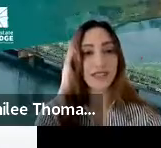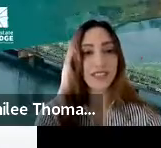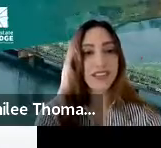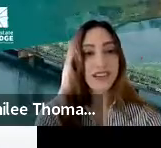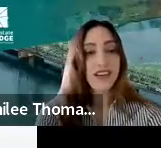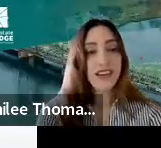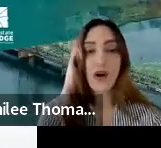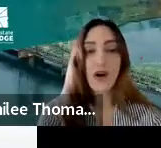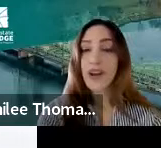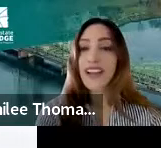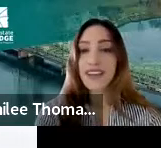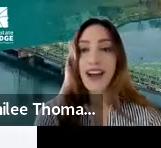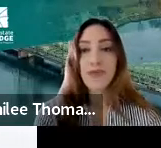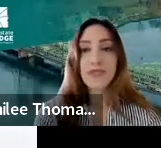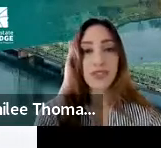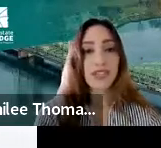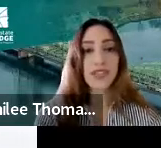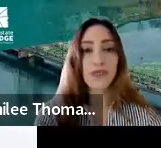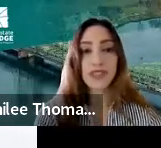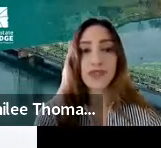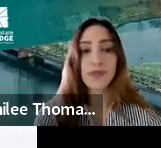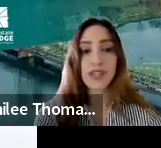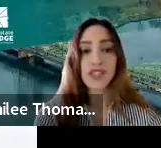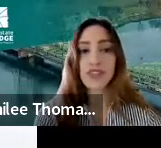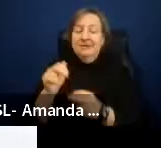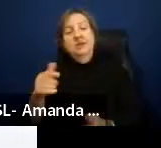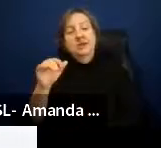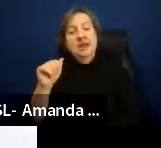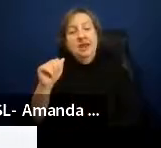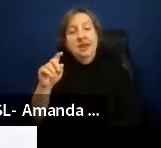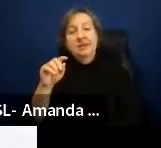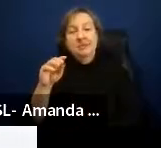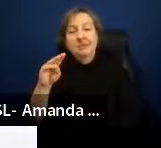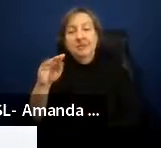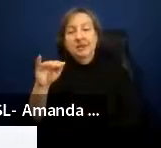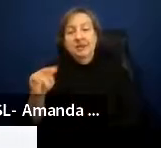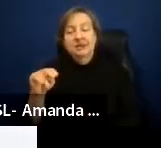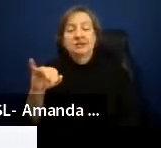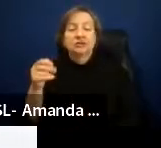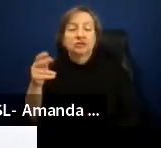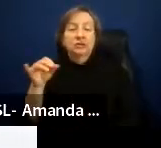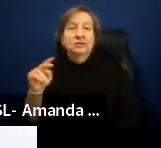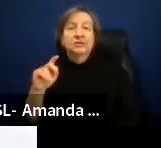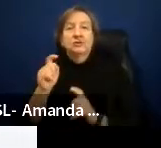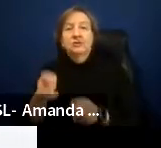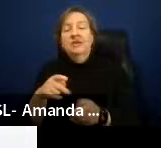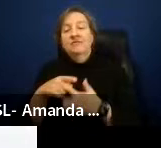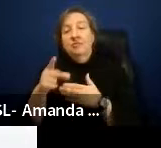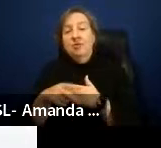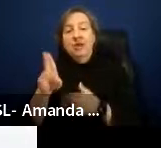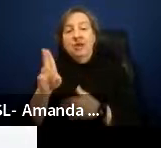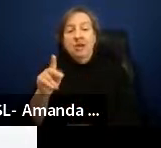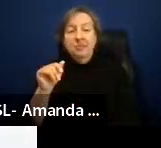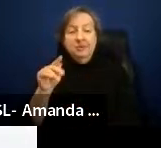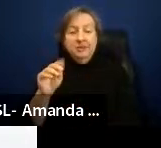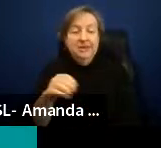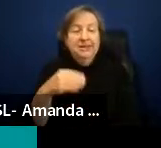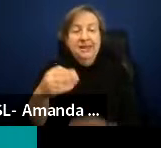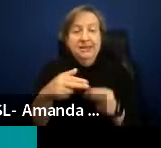Thank you, Lucy. All right, and I will turn it over to Administrator Johnson to give our program update. If we could go to the next slide for